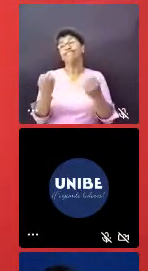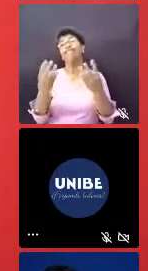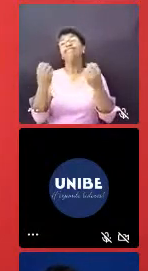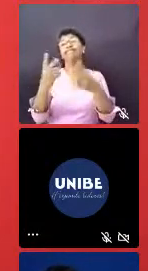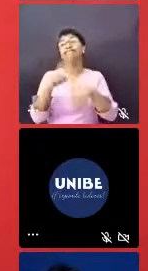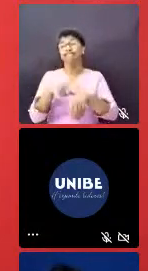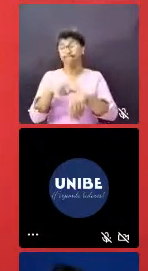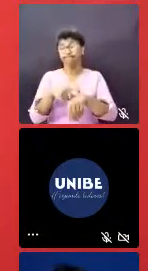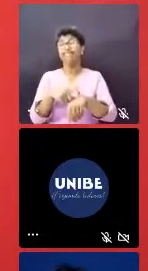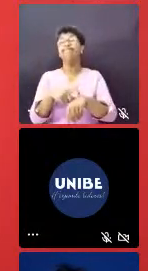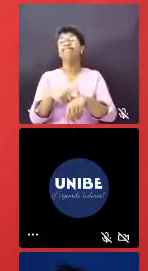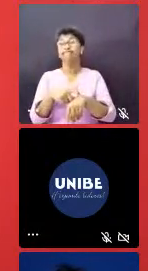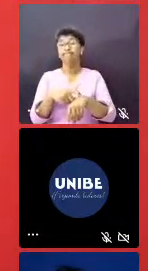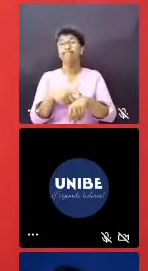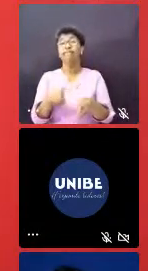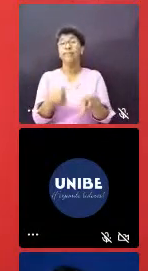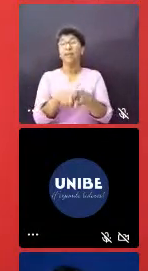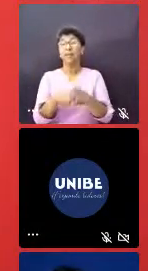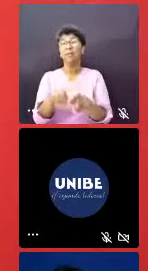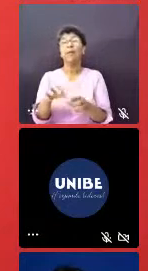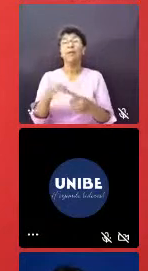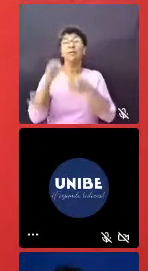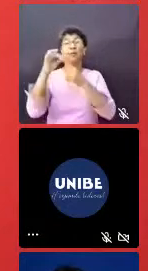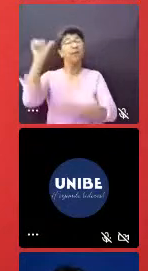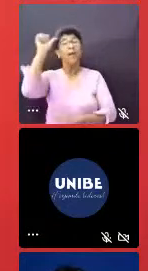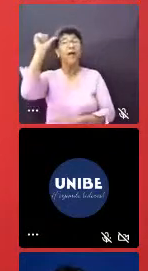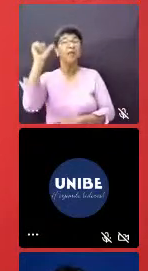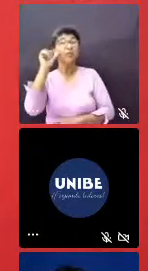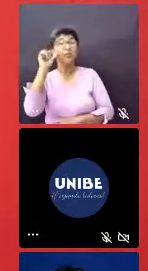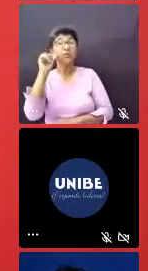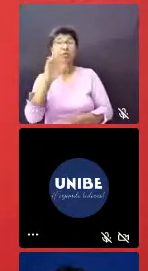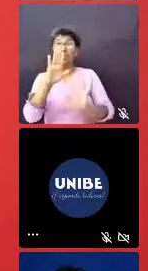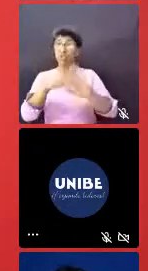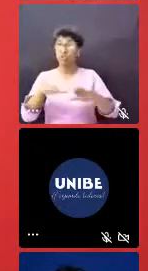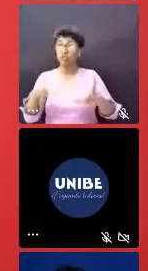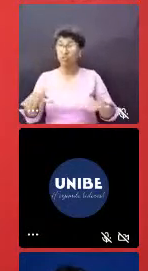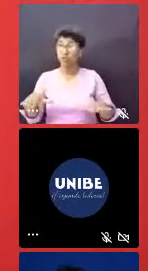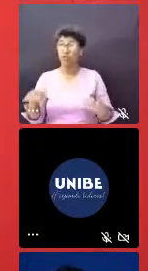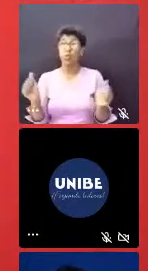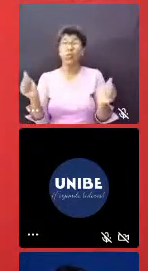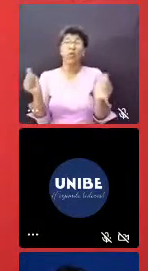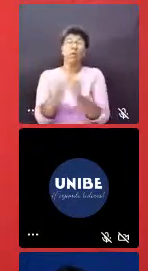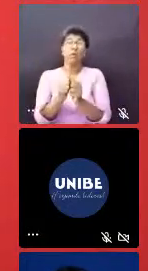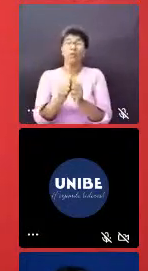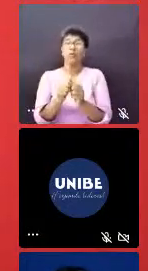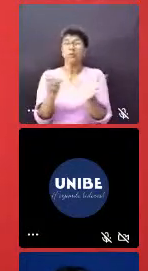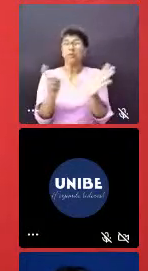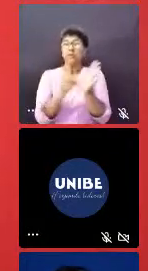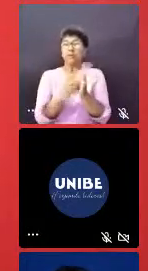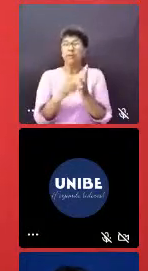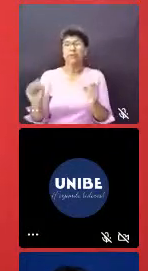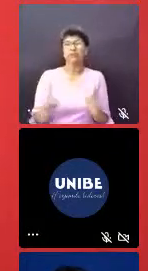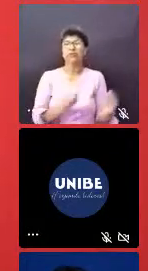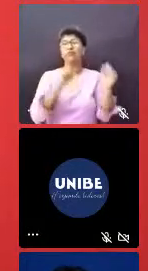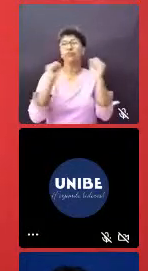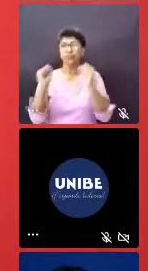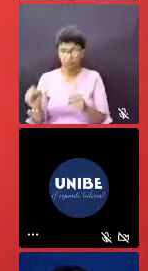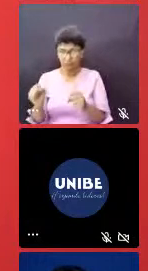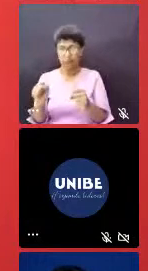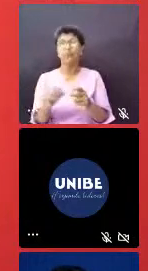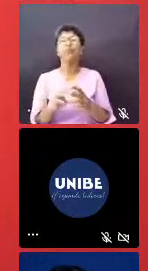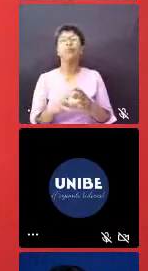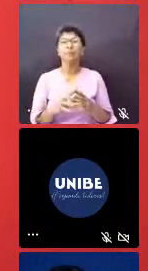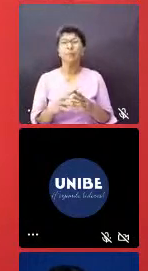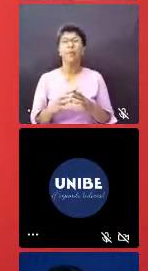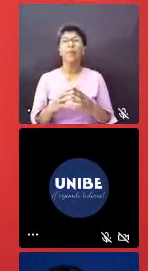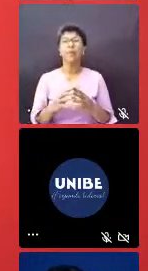we talk about adult children with special educational needs, with disabilities, who are not